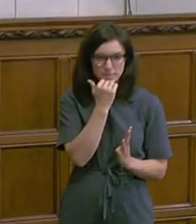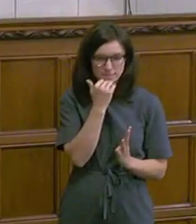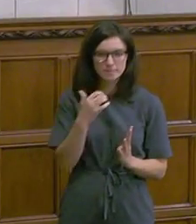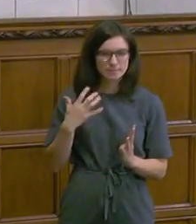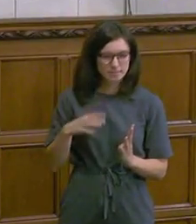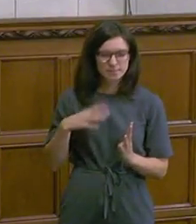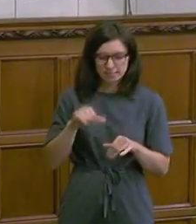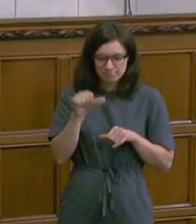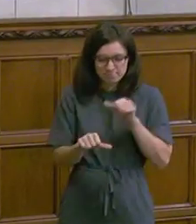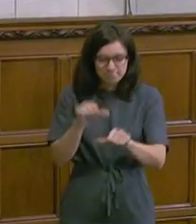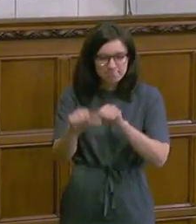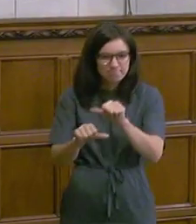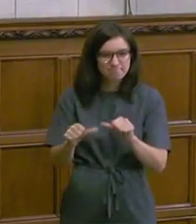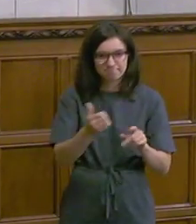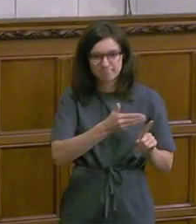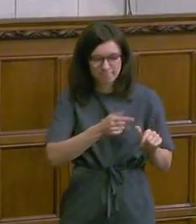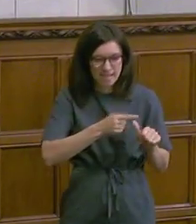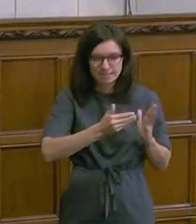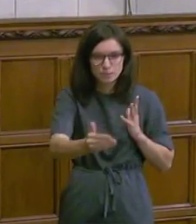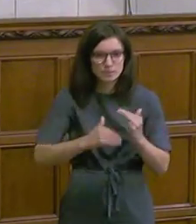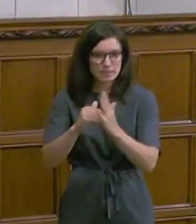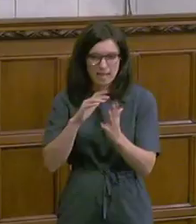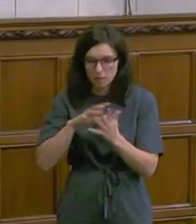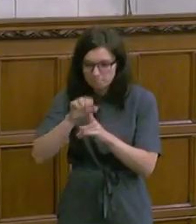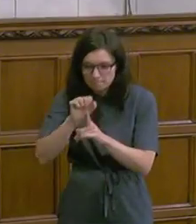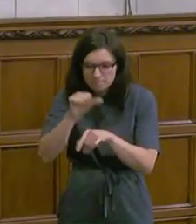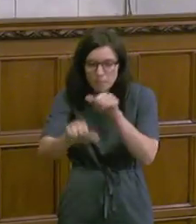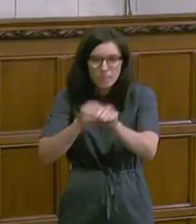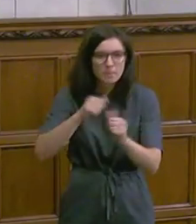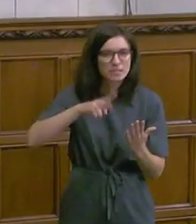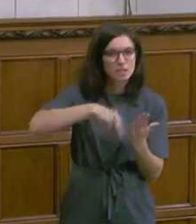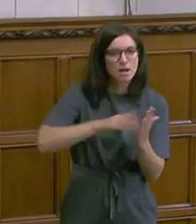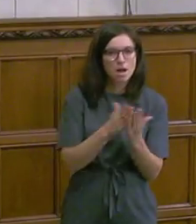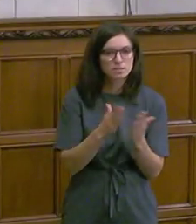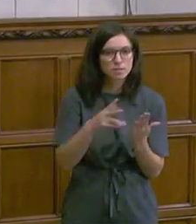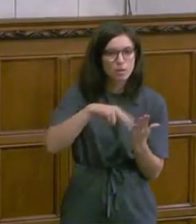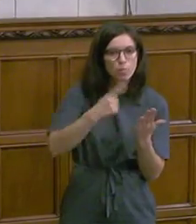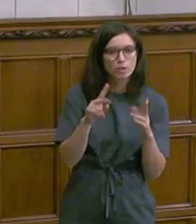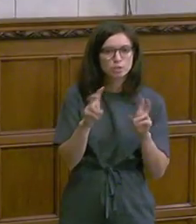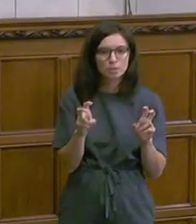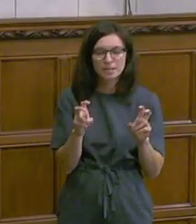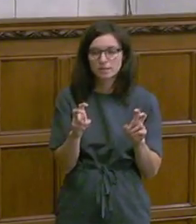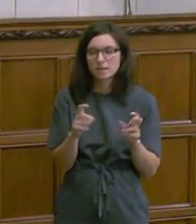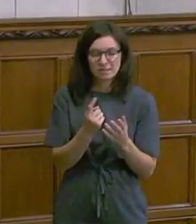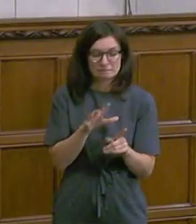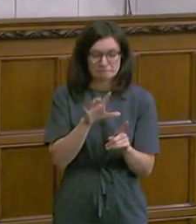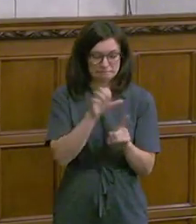to the profound hearing loss. I read an interesting article in the Belfast Telegraph some 6 months ago on this very topic, and the prognosis was not